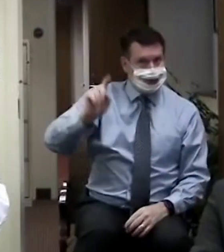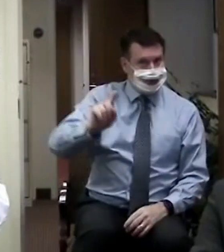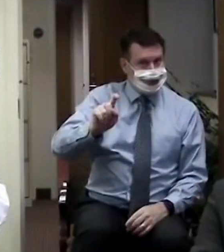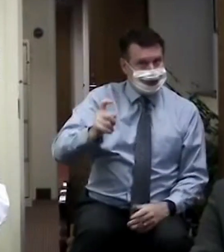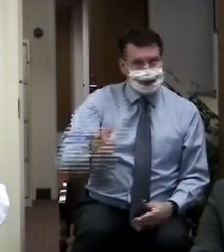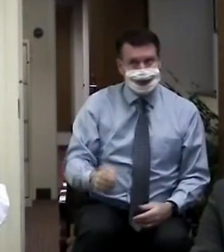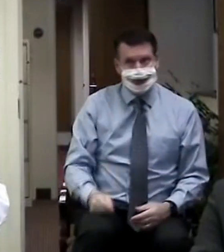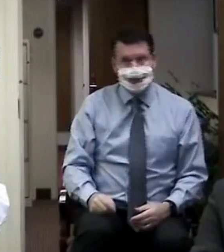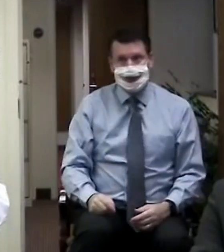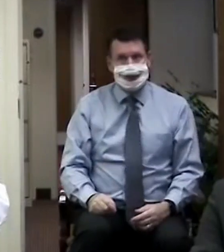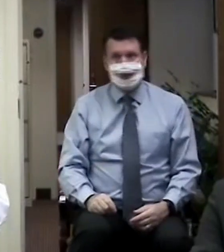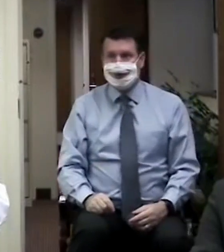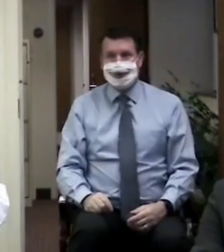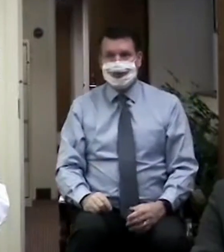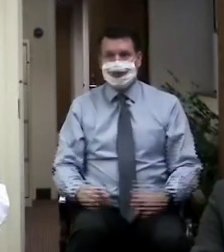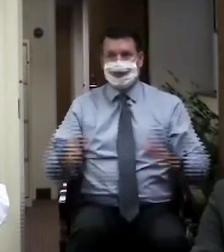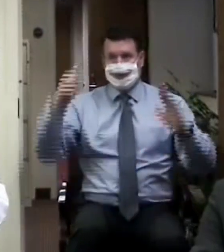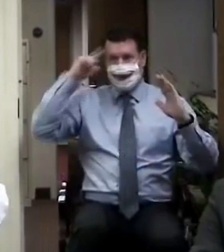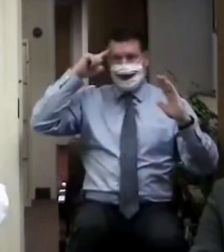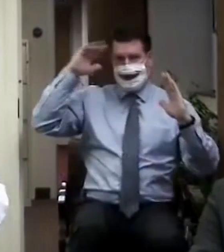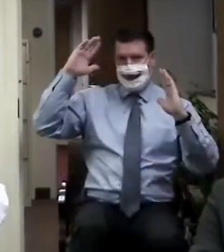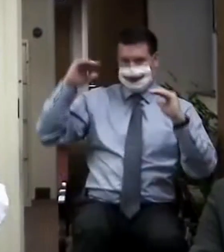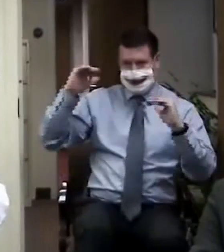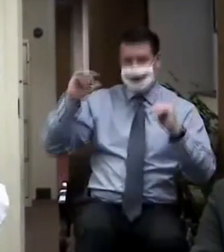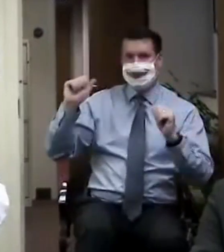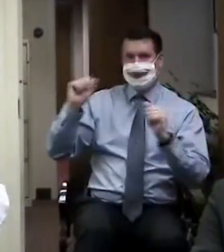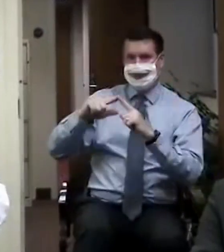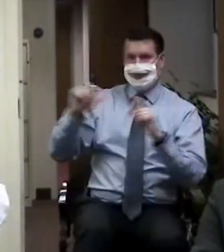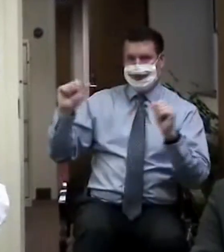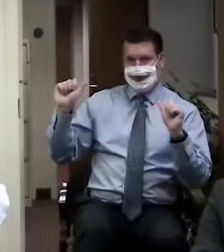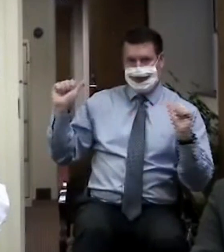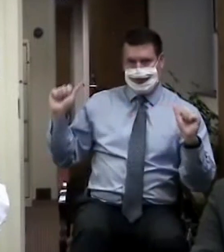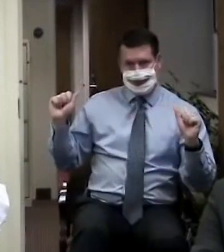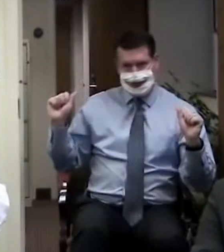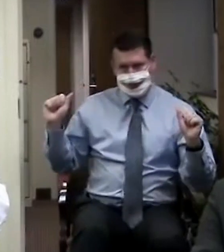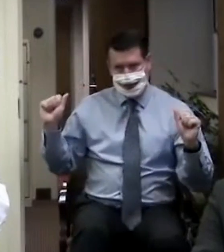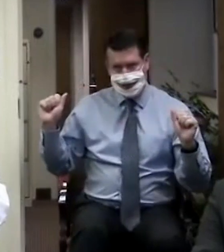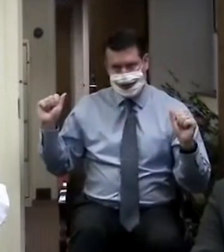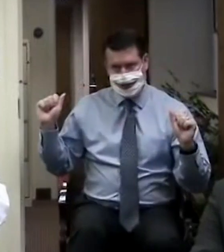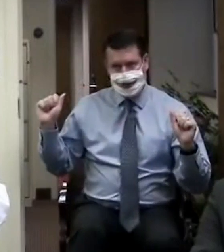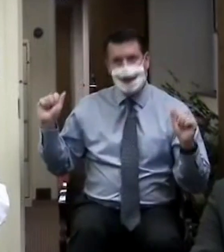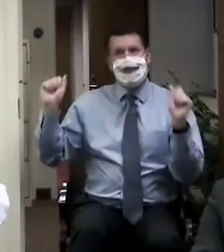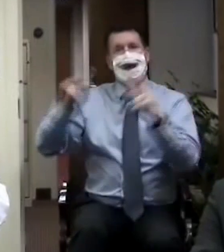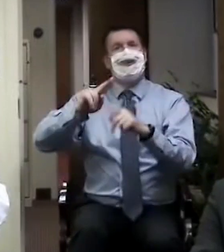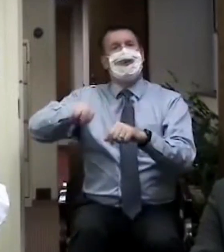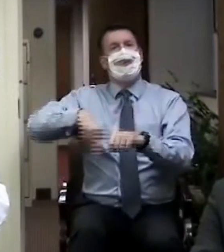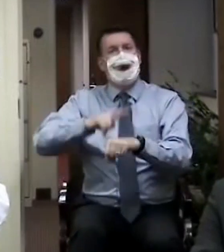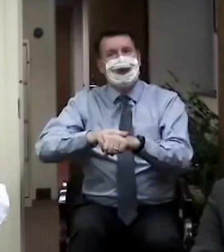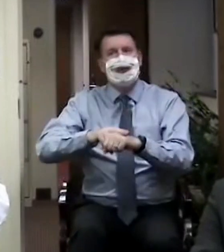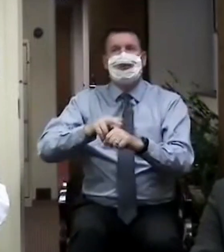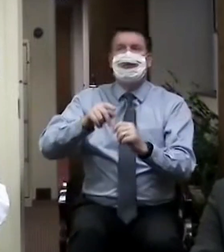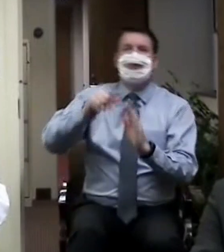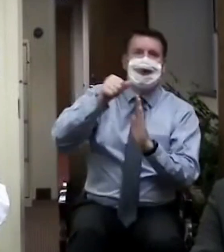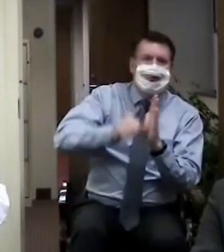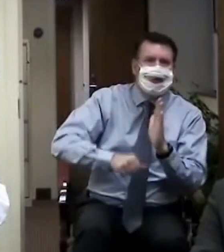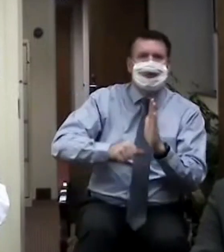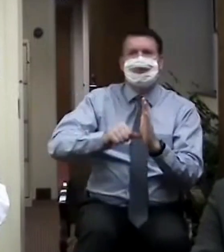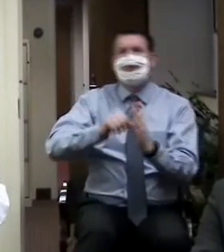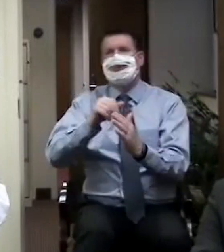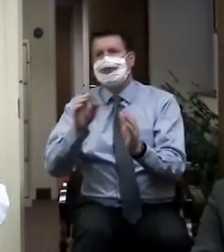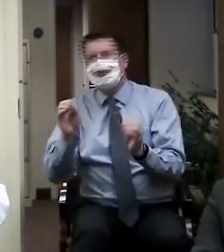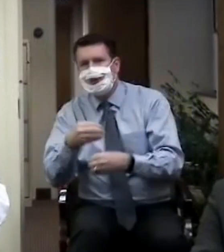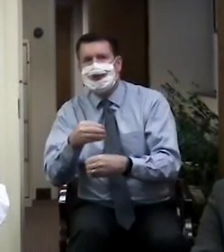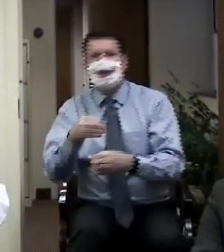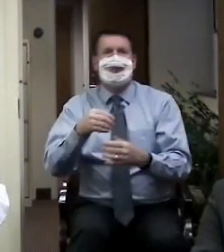Pastelakis said, we don't expect we're going to be at 100% over the next couple of months. You know, we really need to redesign all of our ambulatory settings as